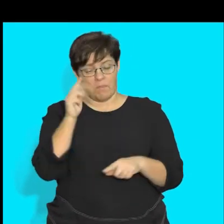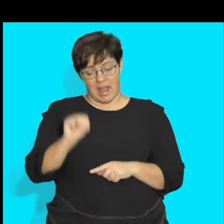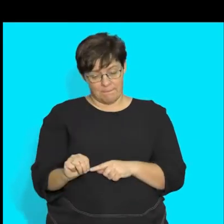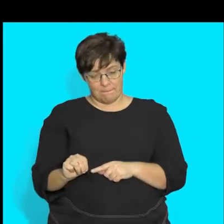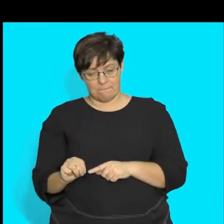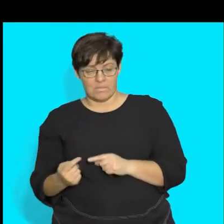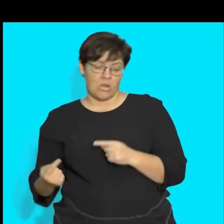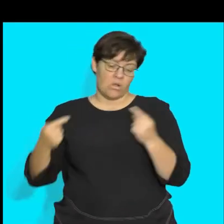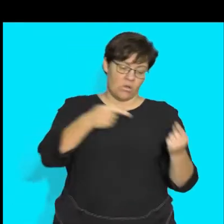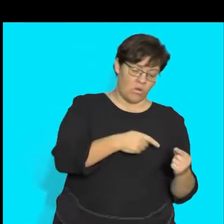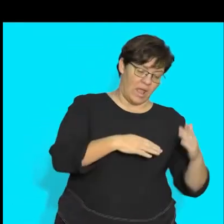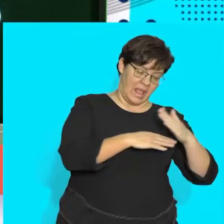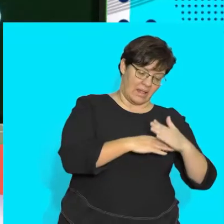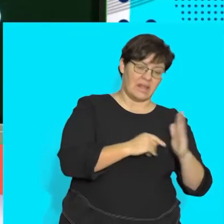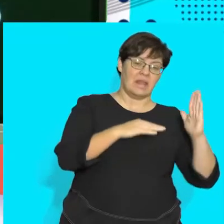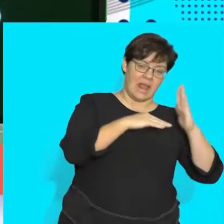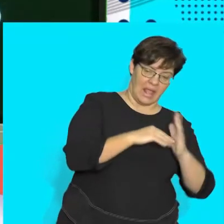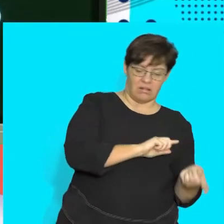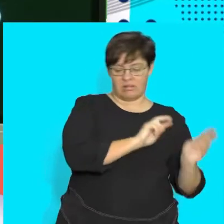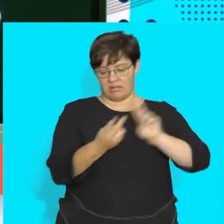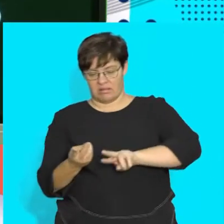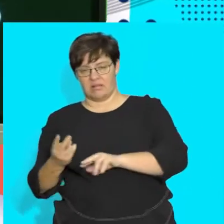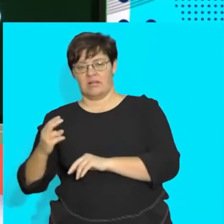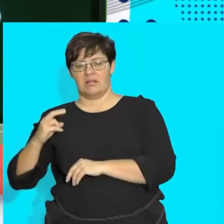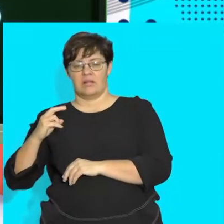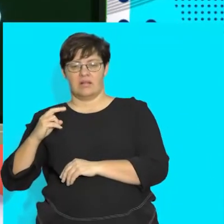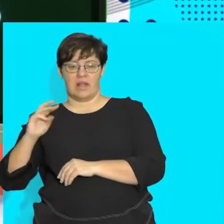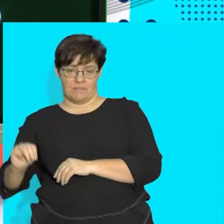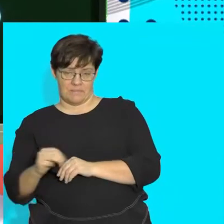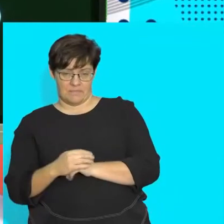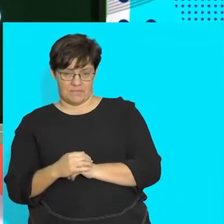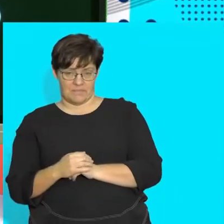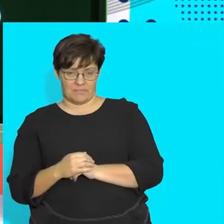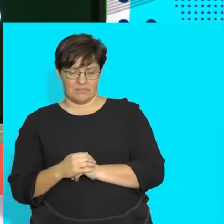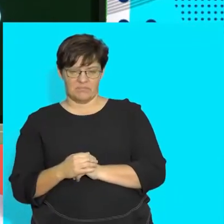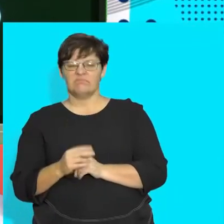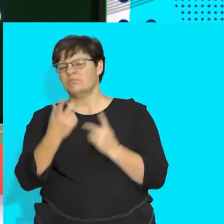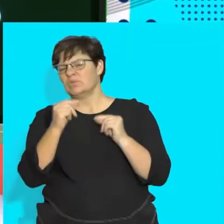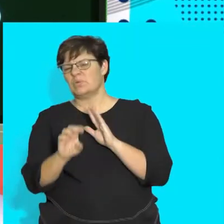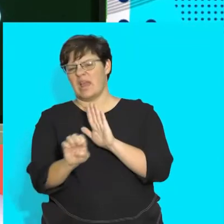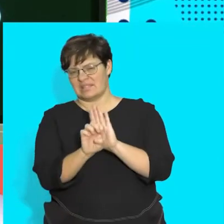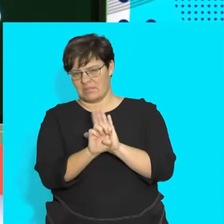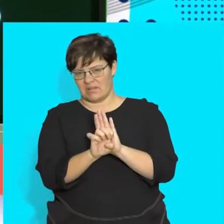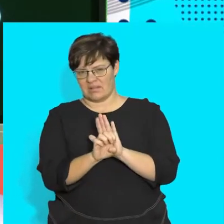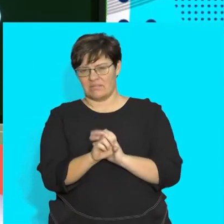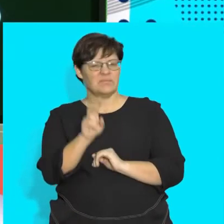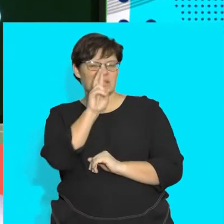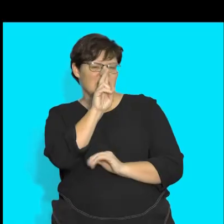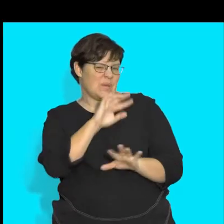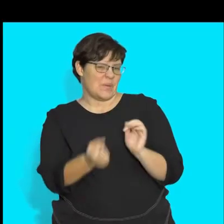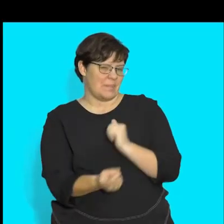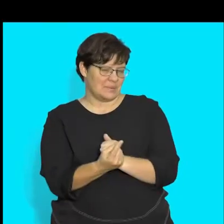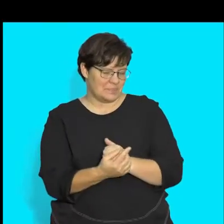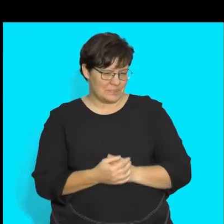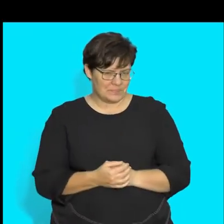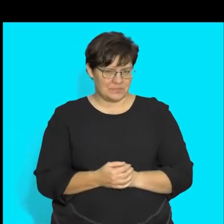and the angle to the gradient. So let's do some examples, and let's see how that works.